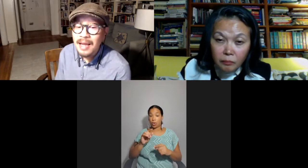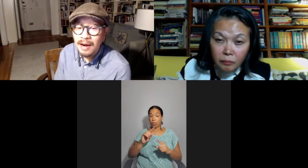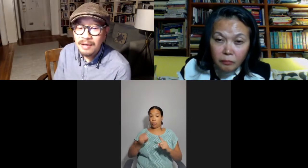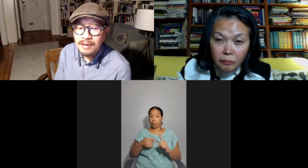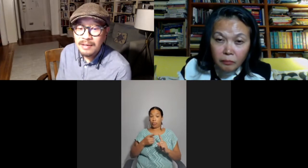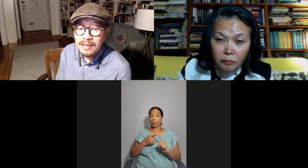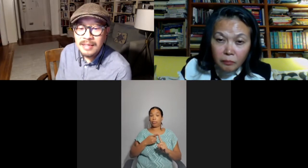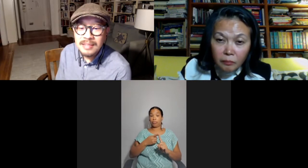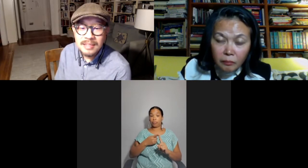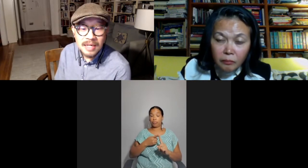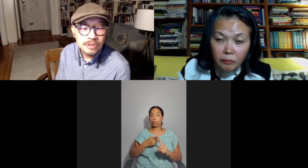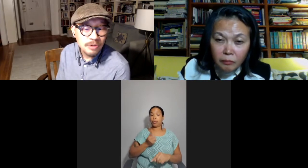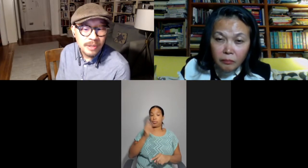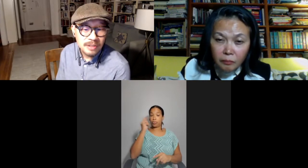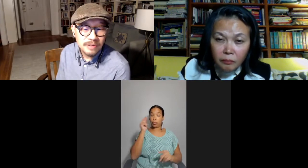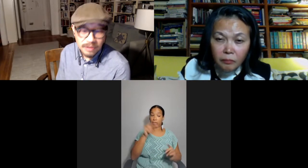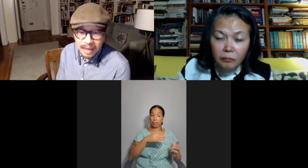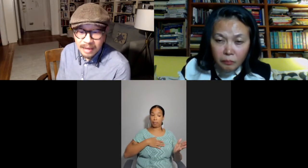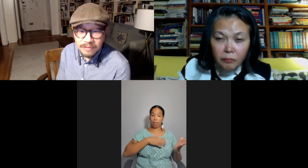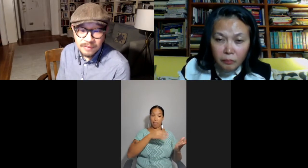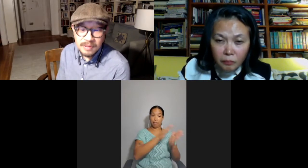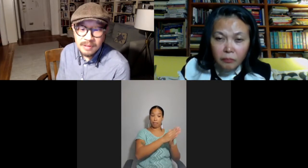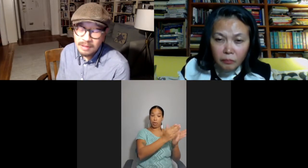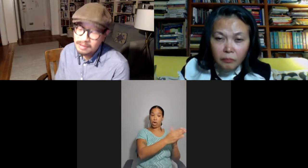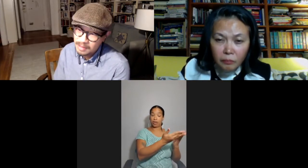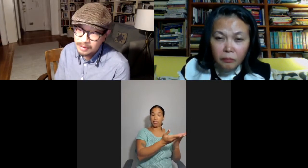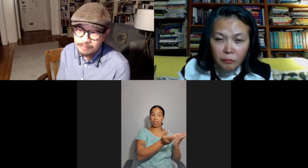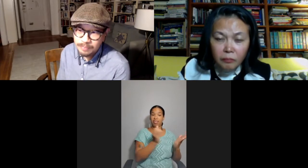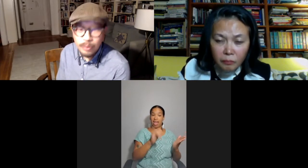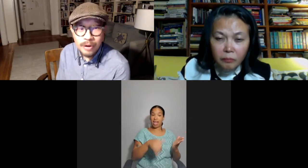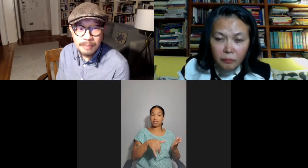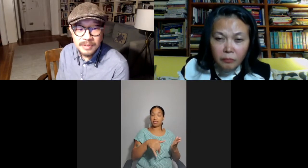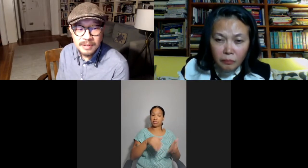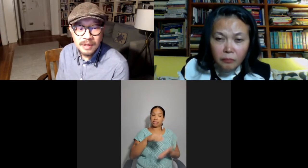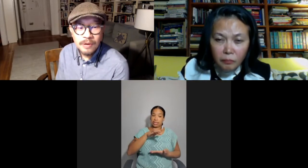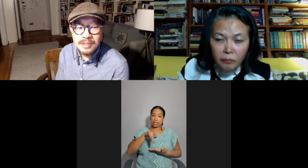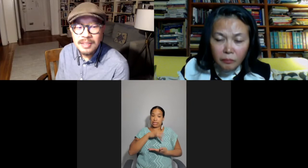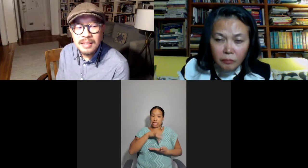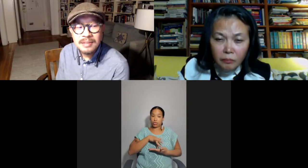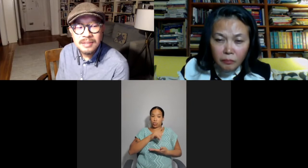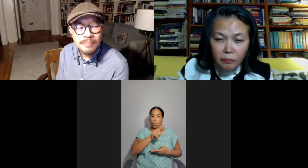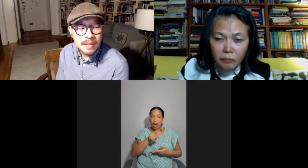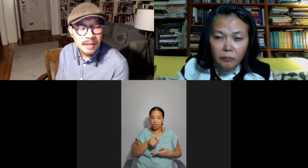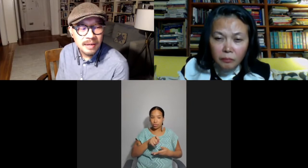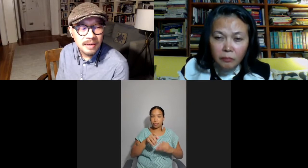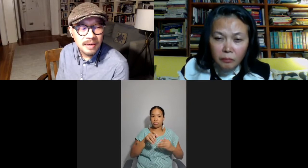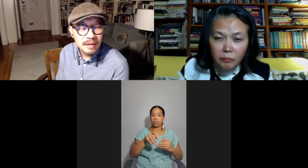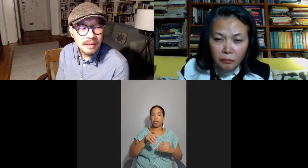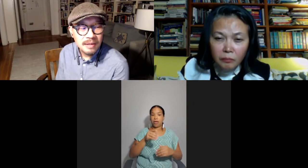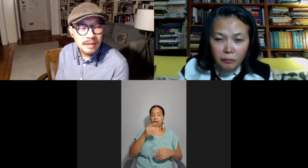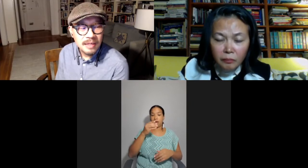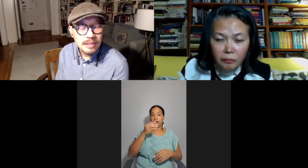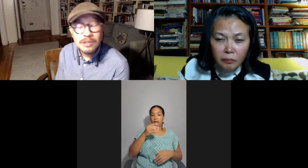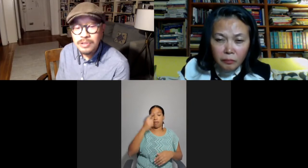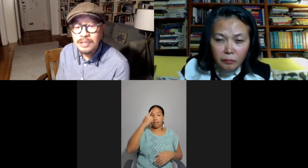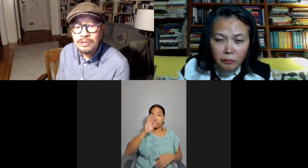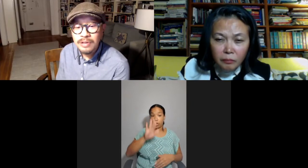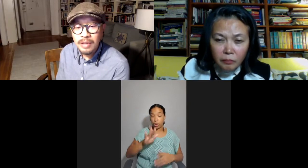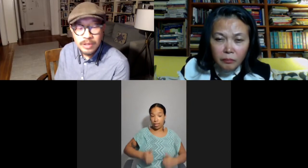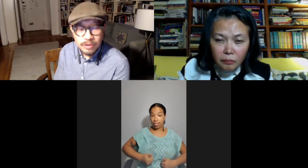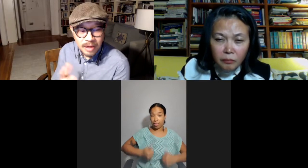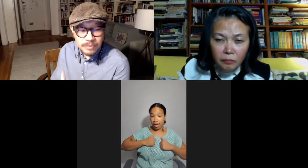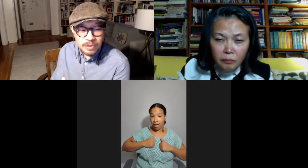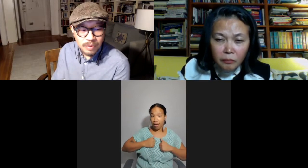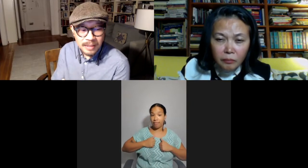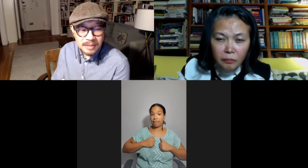it's there. It's the central question of your life. Perhaps, or it's at least something that is so central